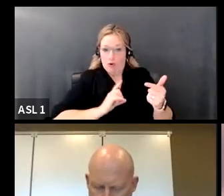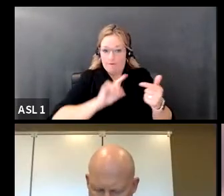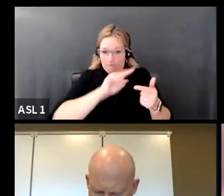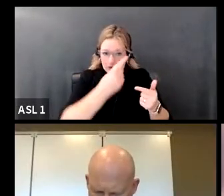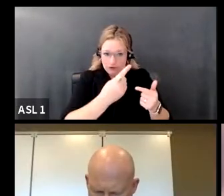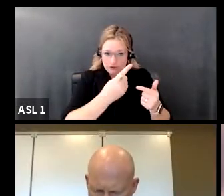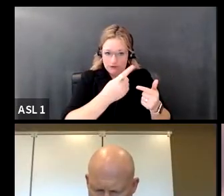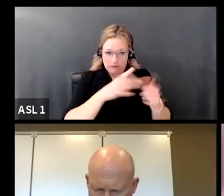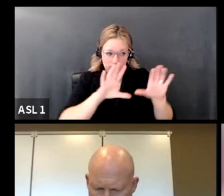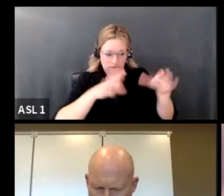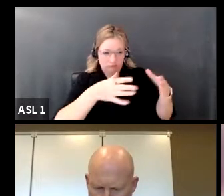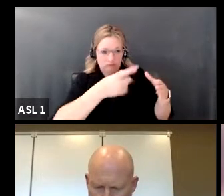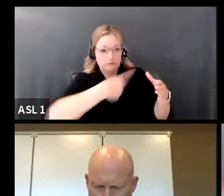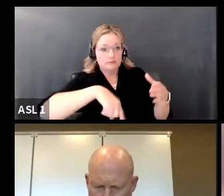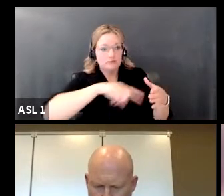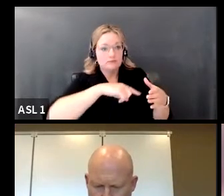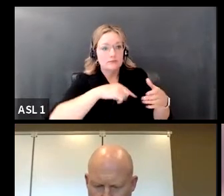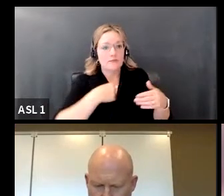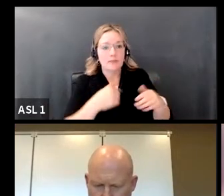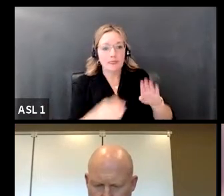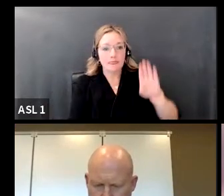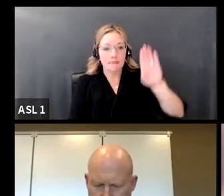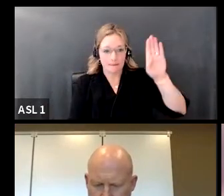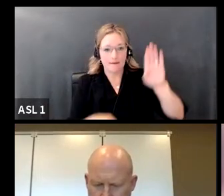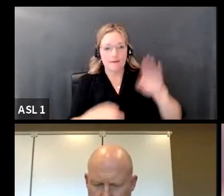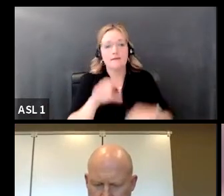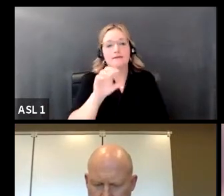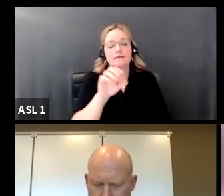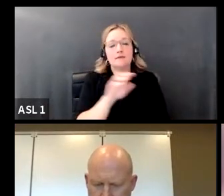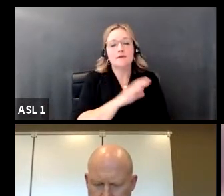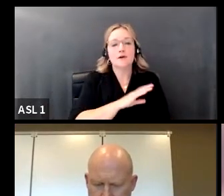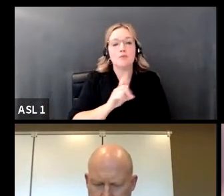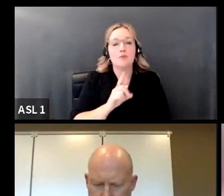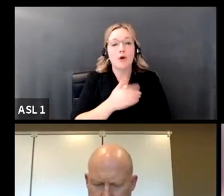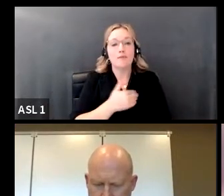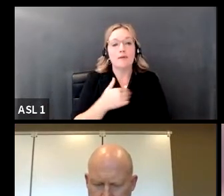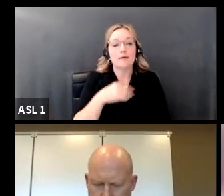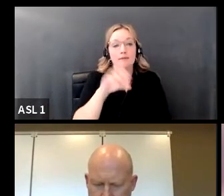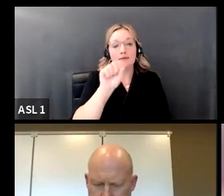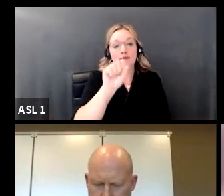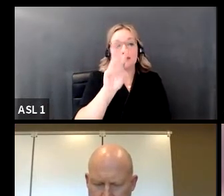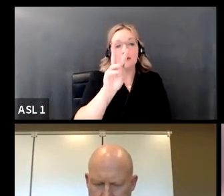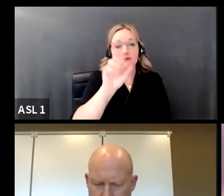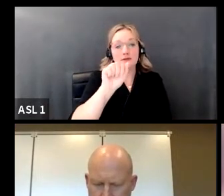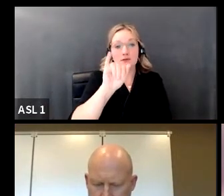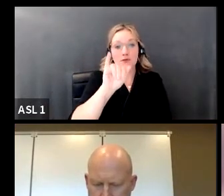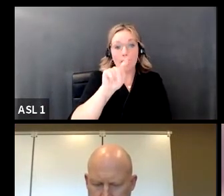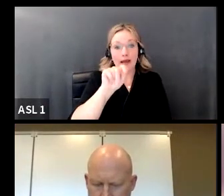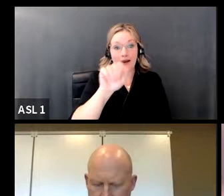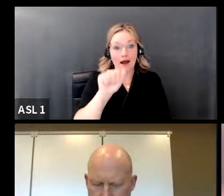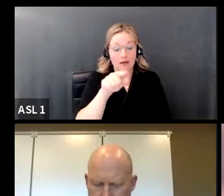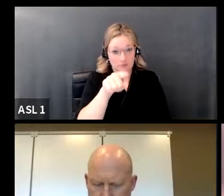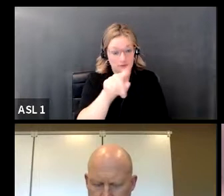uh i see a member suede you would uh you have a comment or question